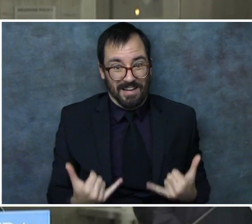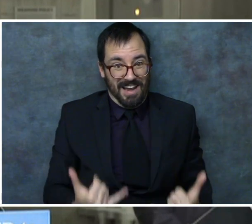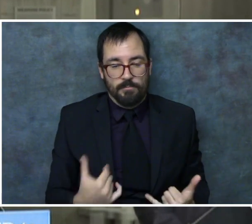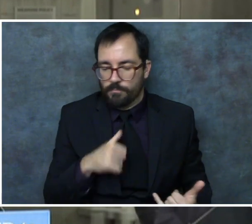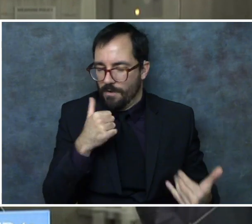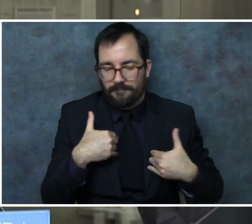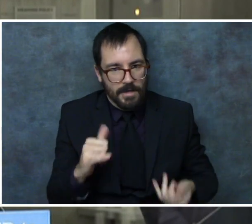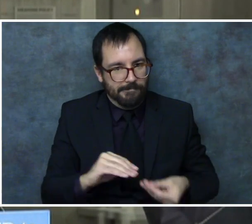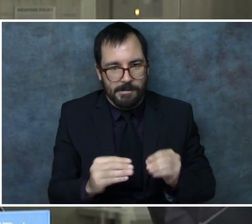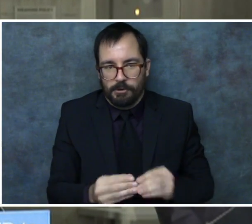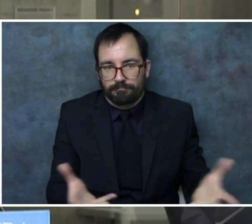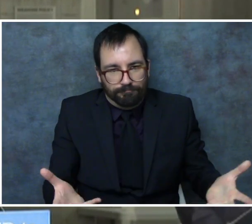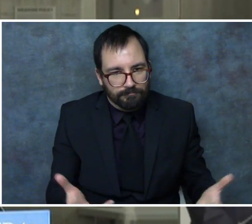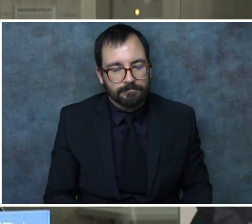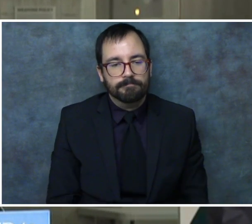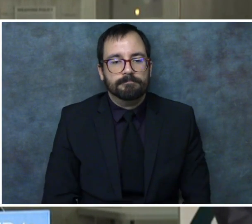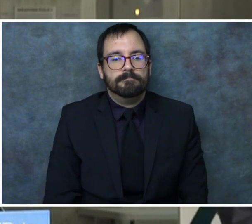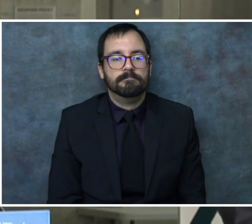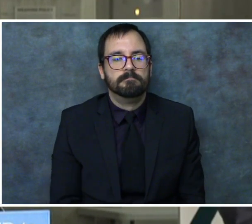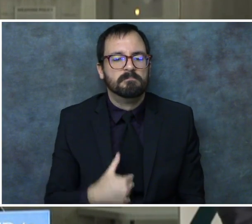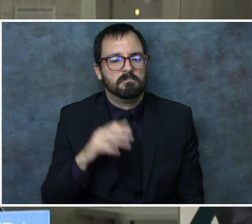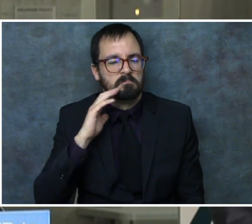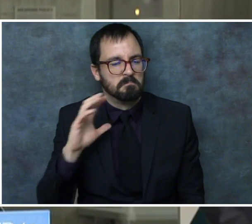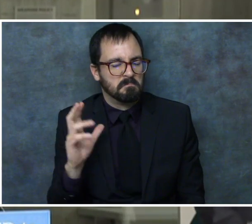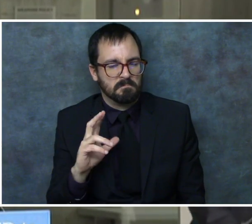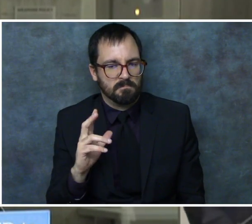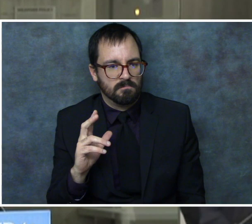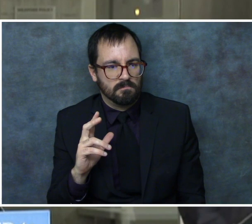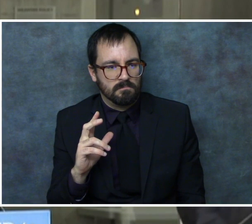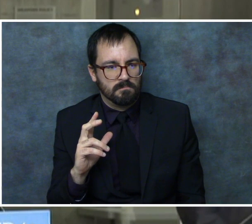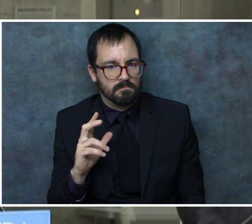They're staying the same. They're not bumping out.